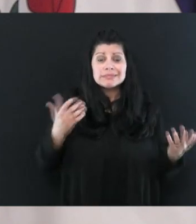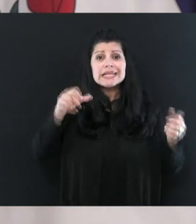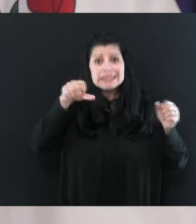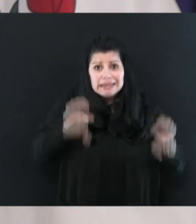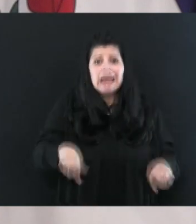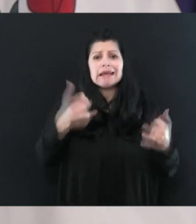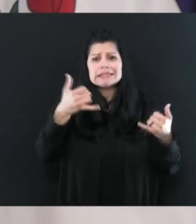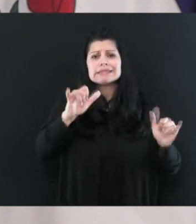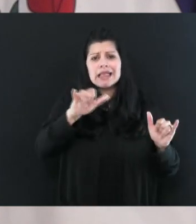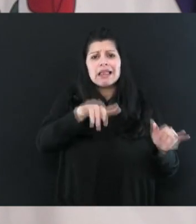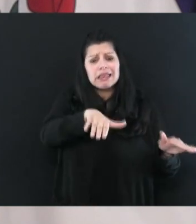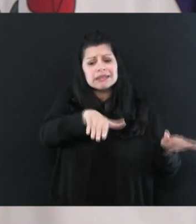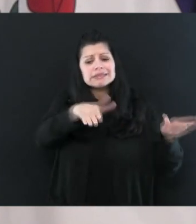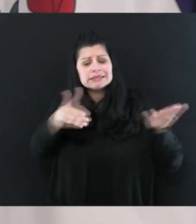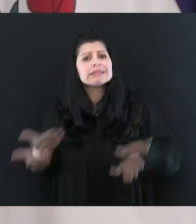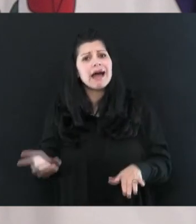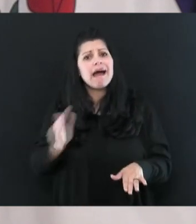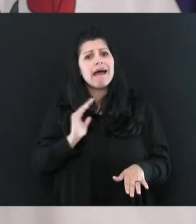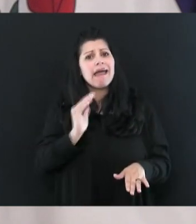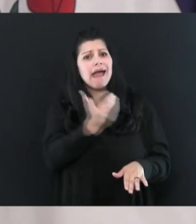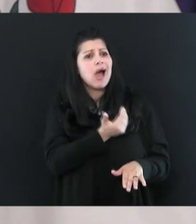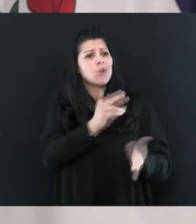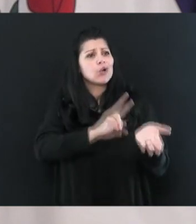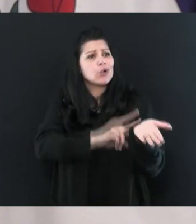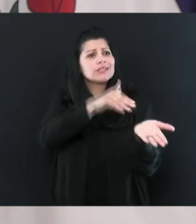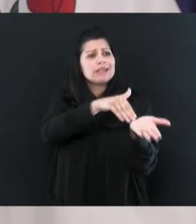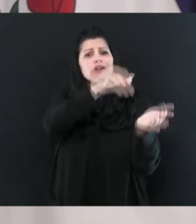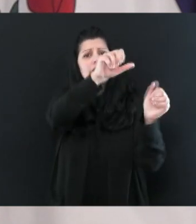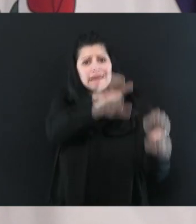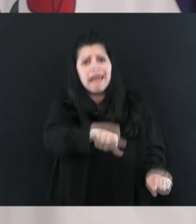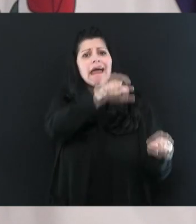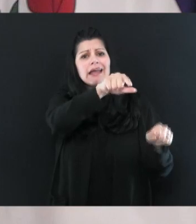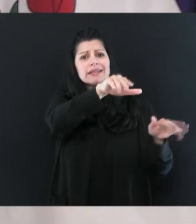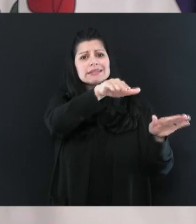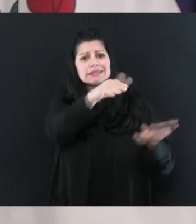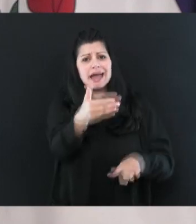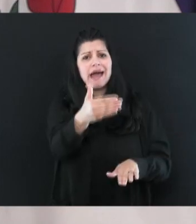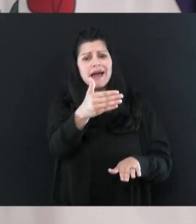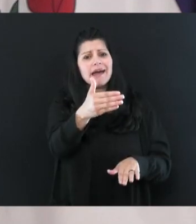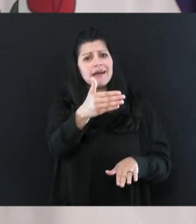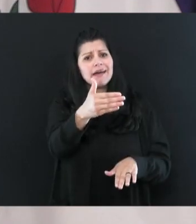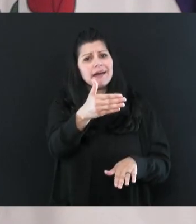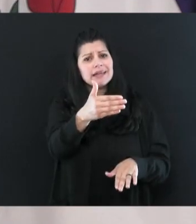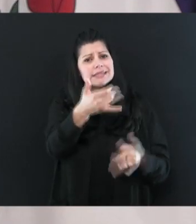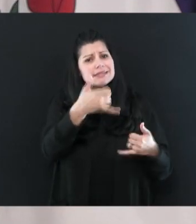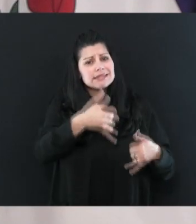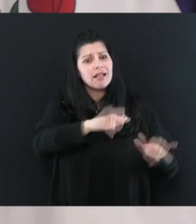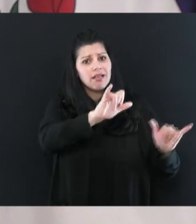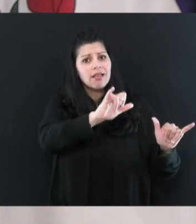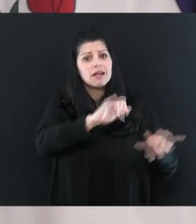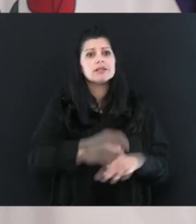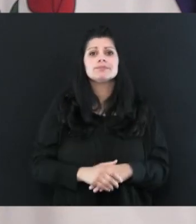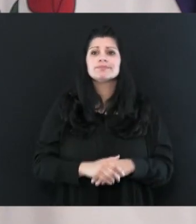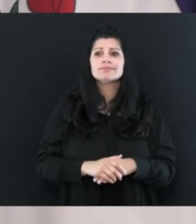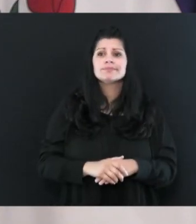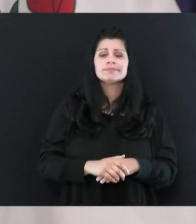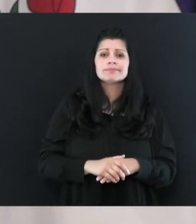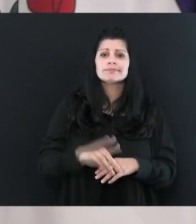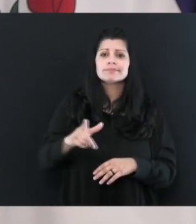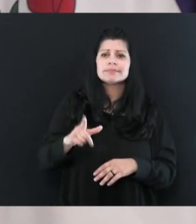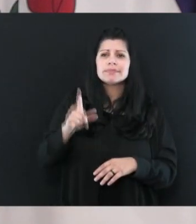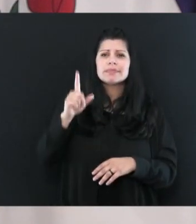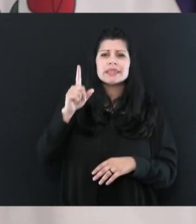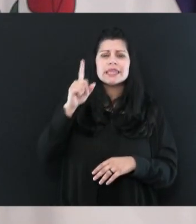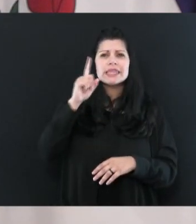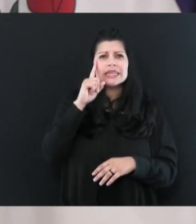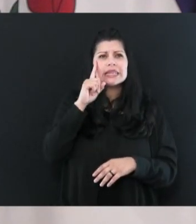number up, but I think they were paying tribute to 60 some odd,